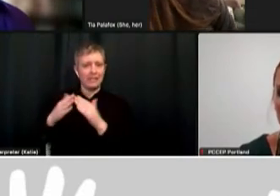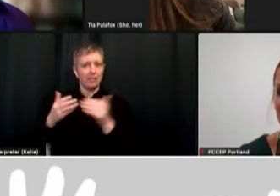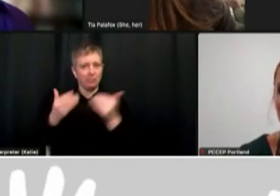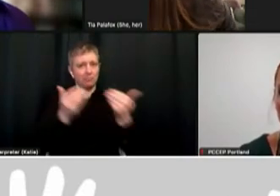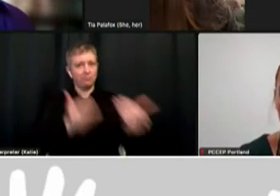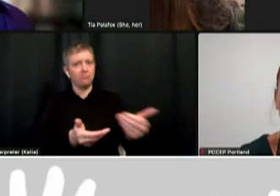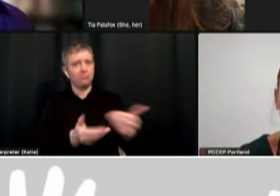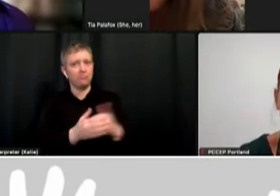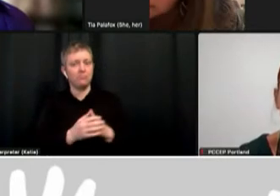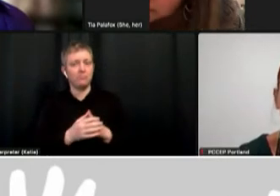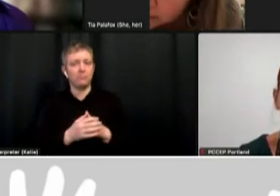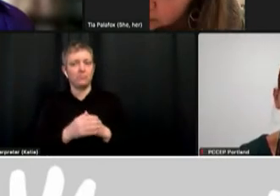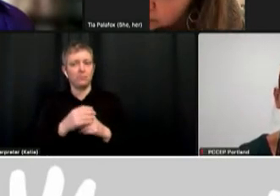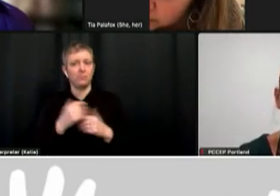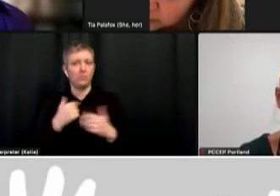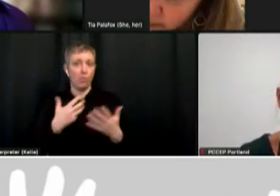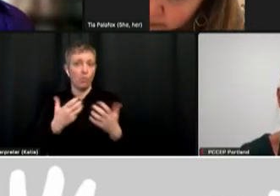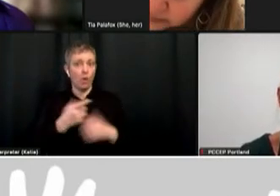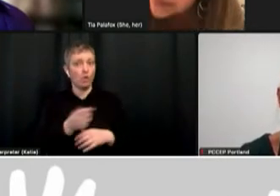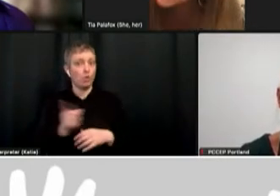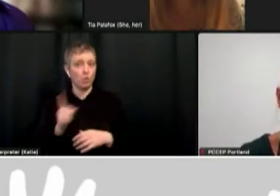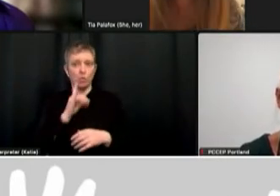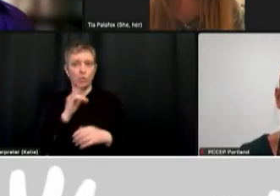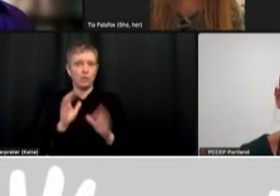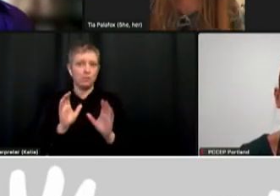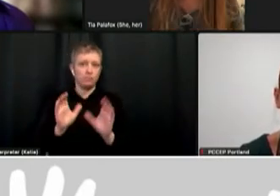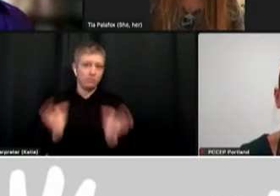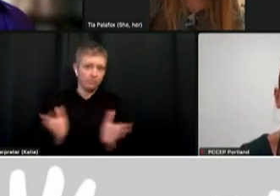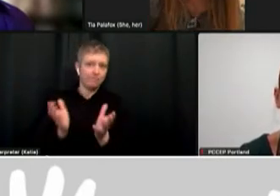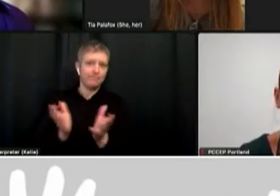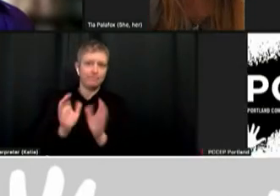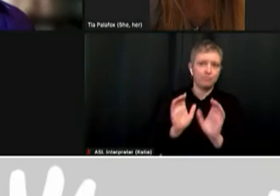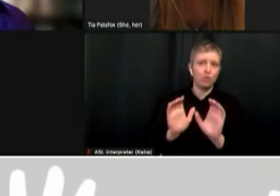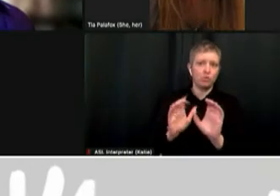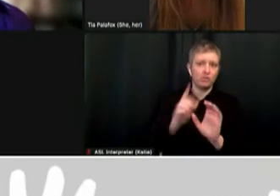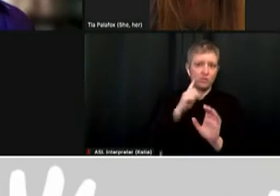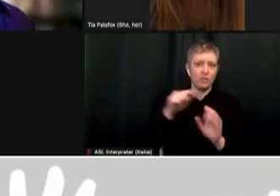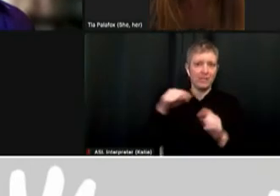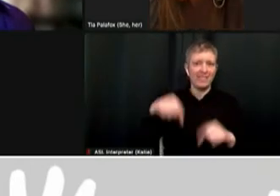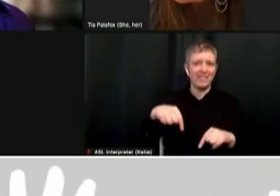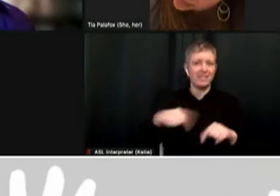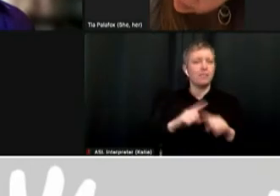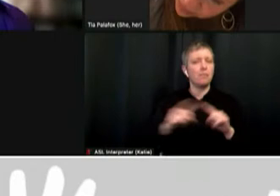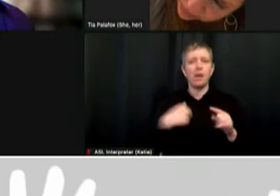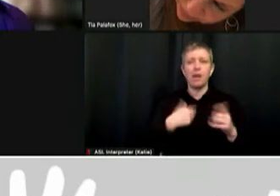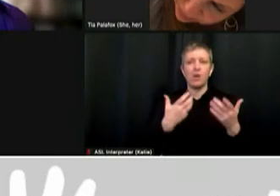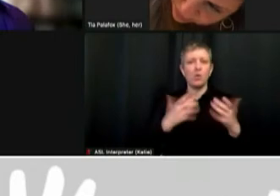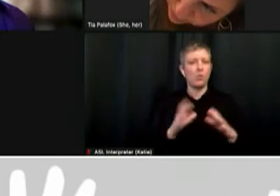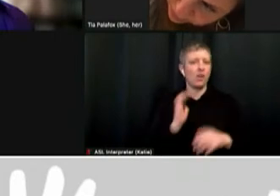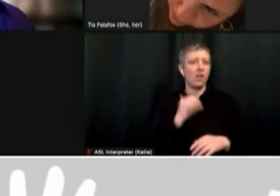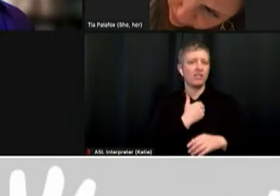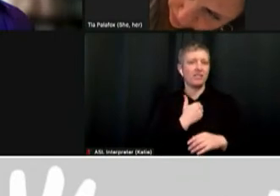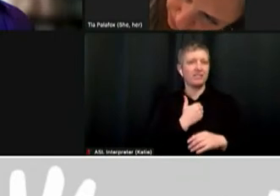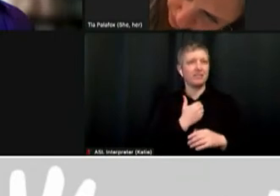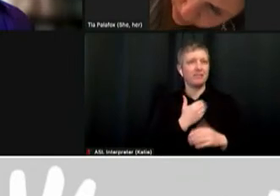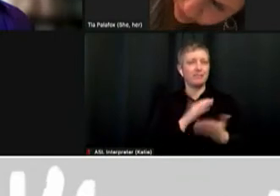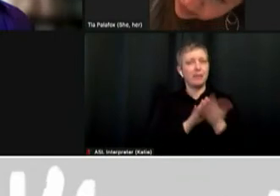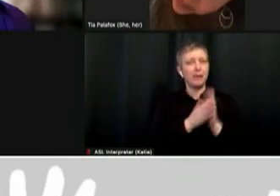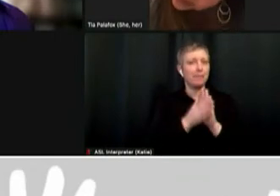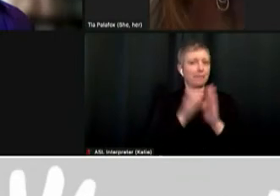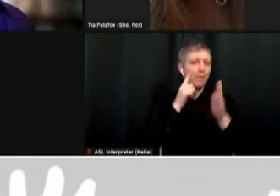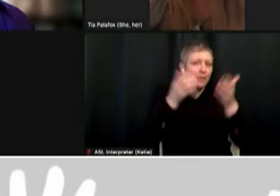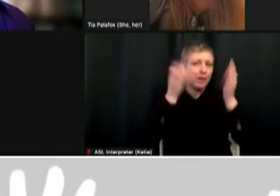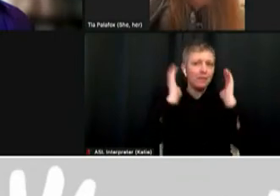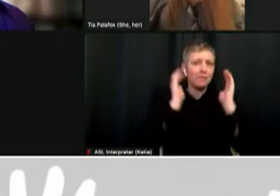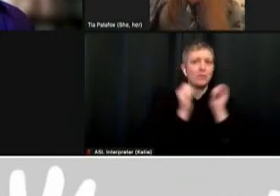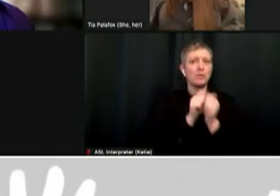and really push hard for this. But I also don't want us to get too bogged down in you know, specific details. We have a lot of great